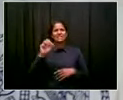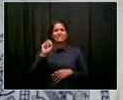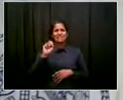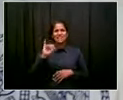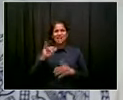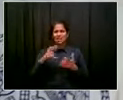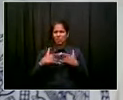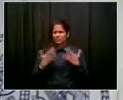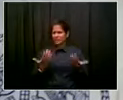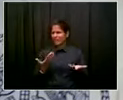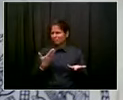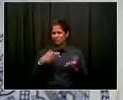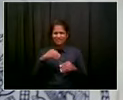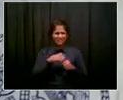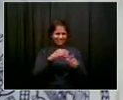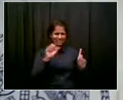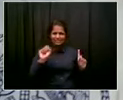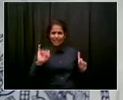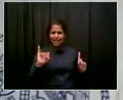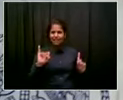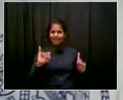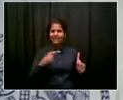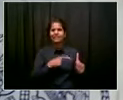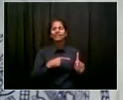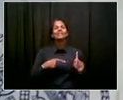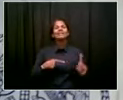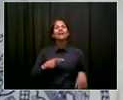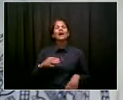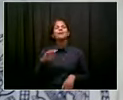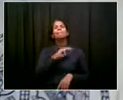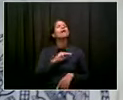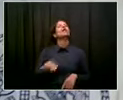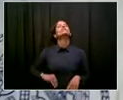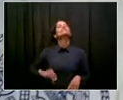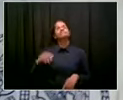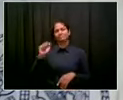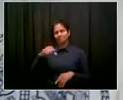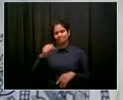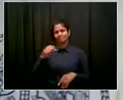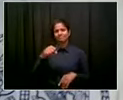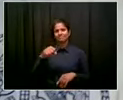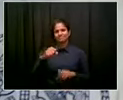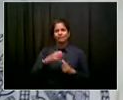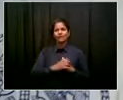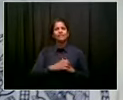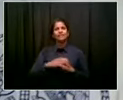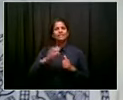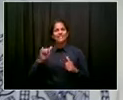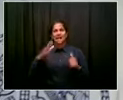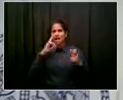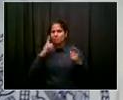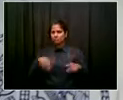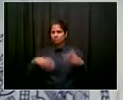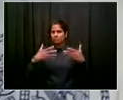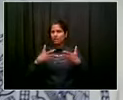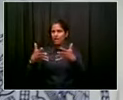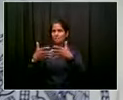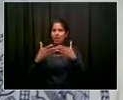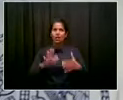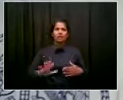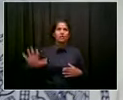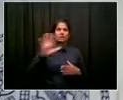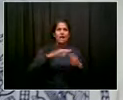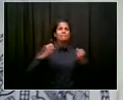parts of the five boroughs and all over the country now i mean wildlife is coming into cities it's a it's a major change in our lives um